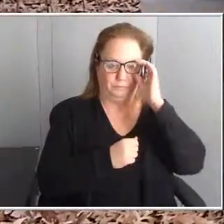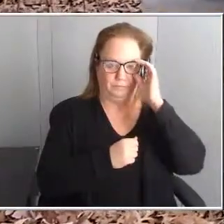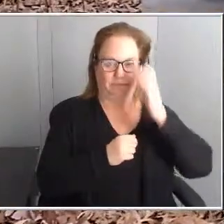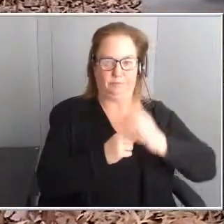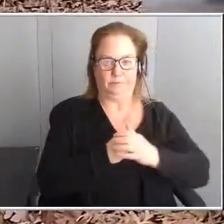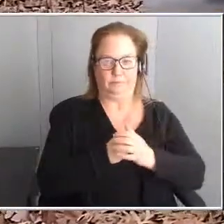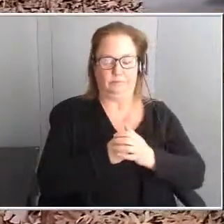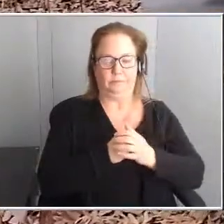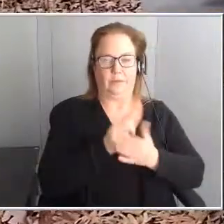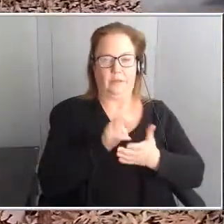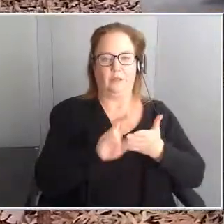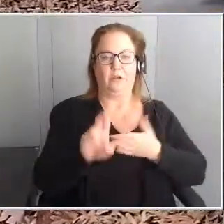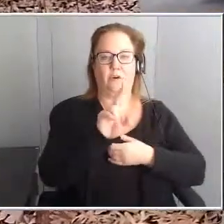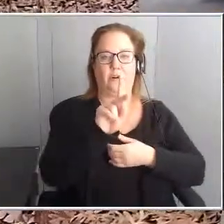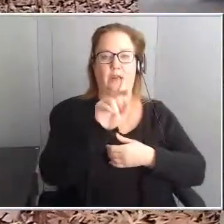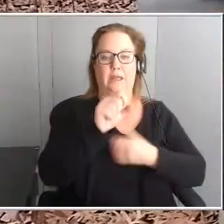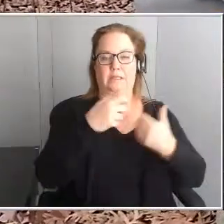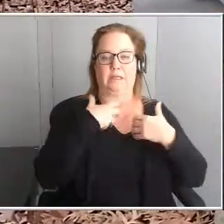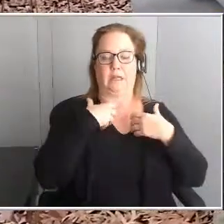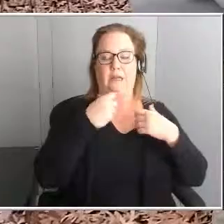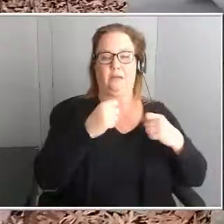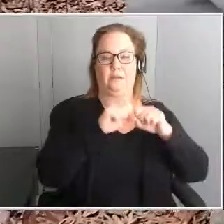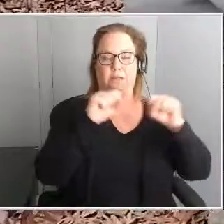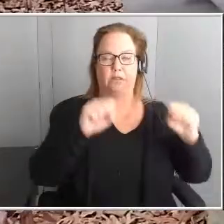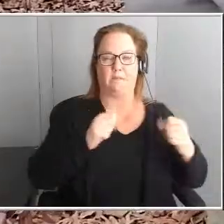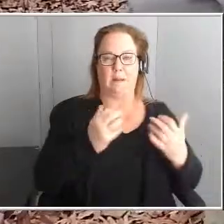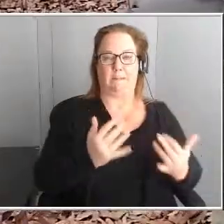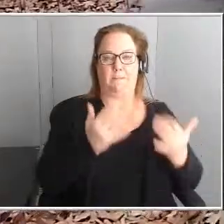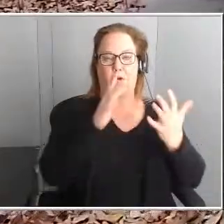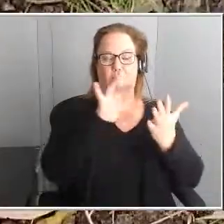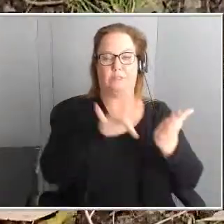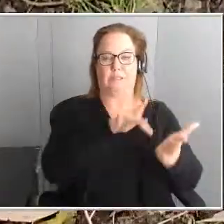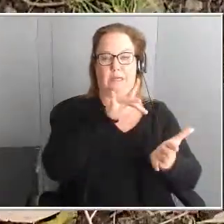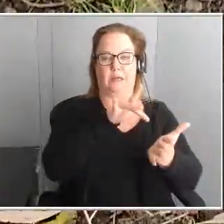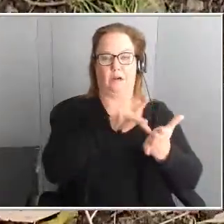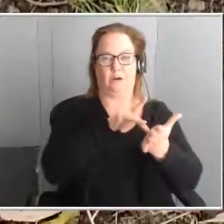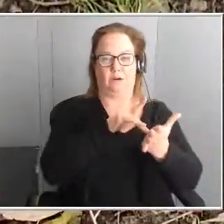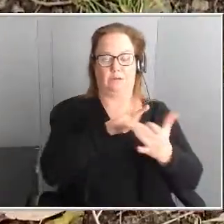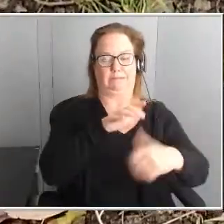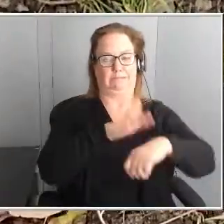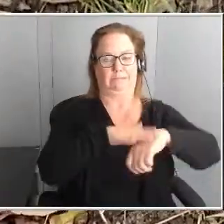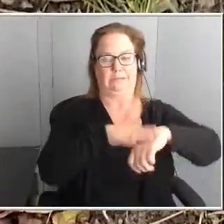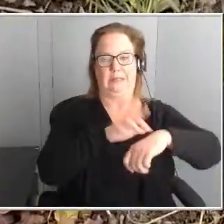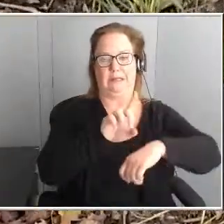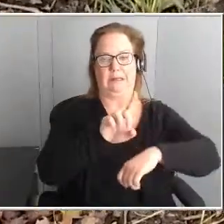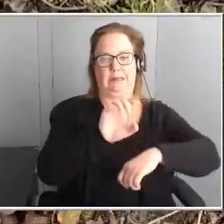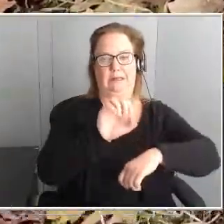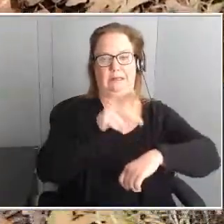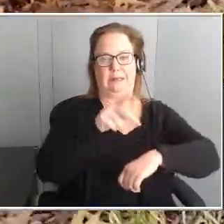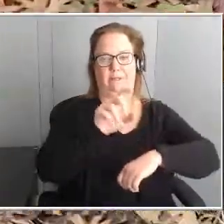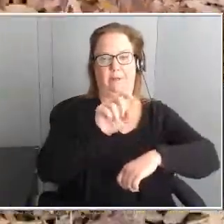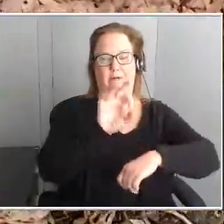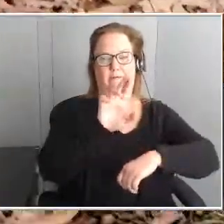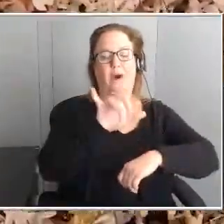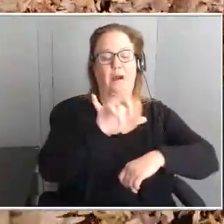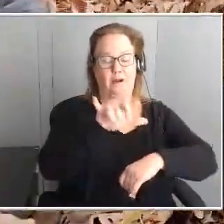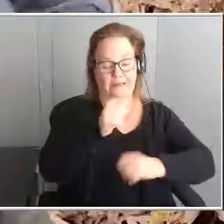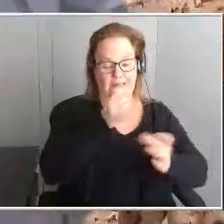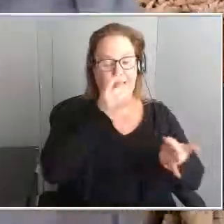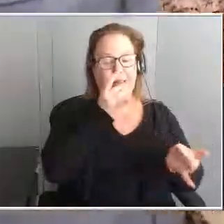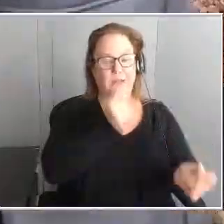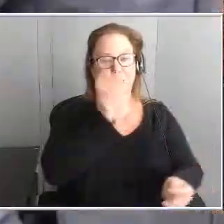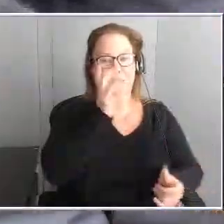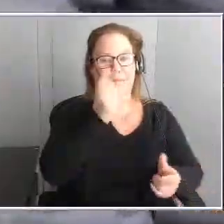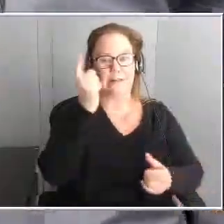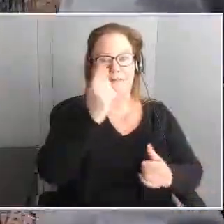The University of Kansas Health System Burn Center advises against deep frying your turkey in oil. Yes, it will taste delicious. However, if something goes